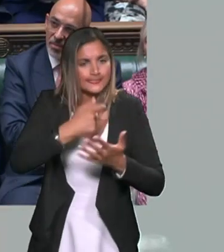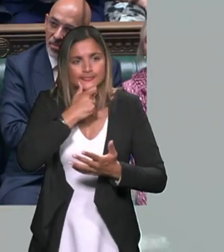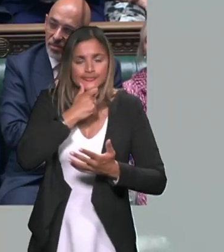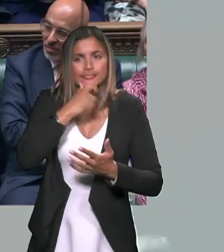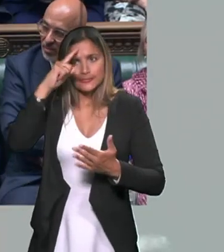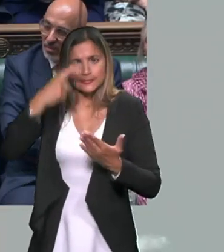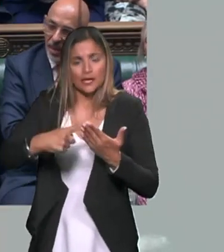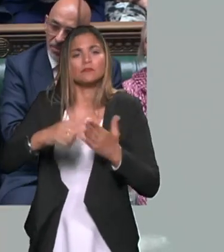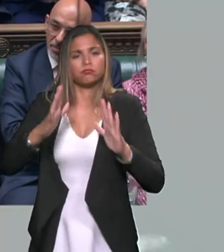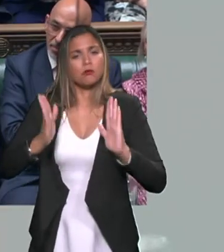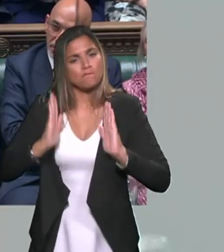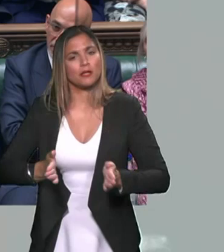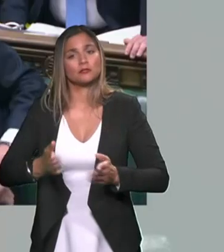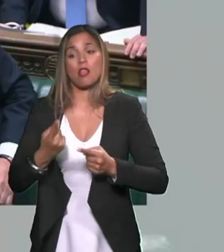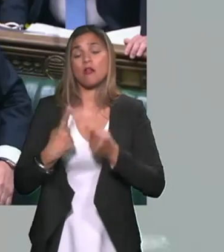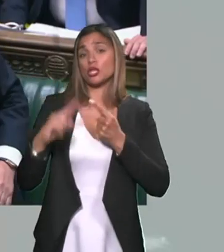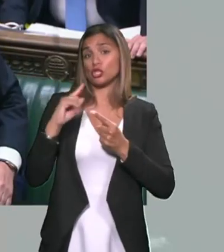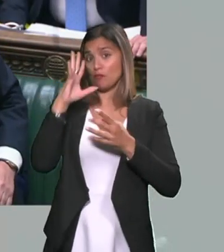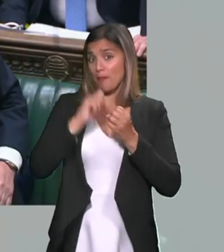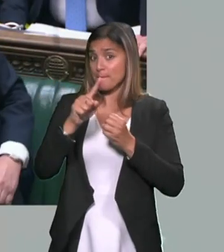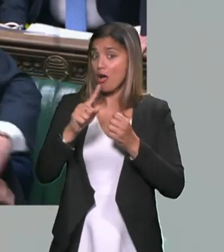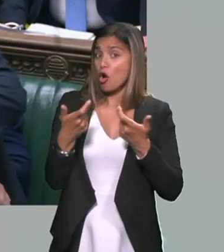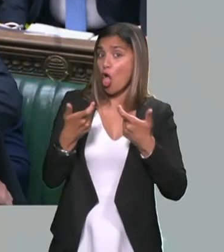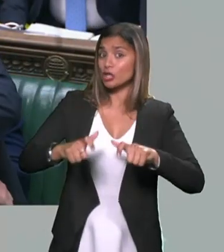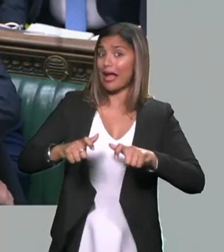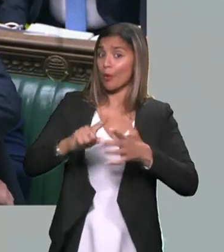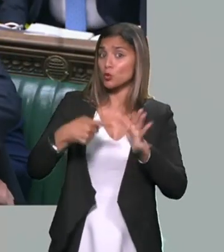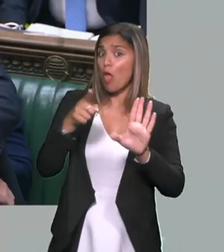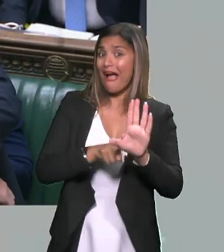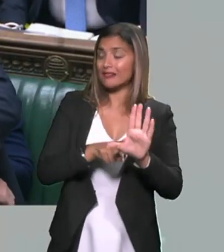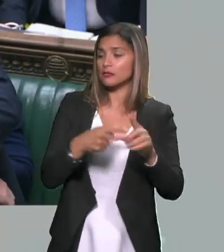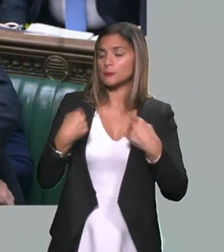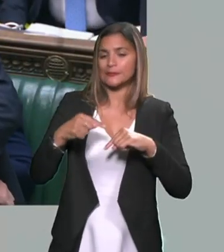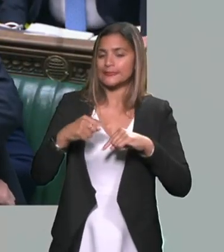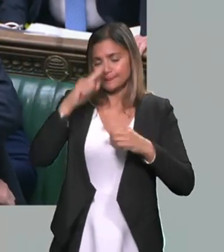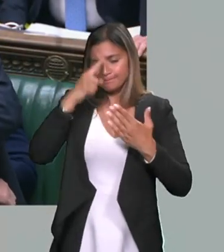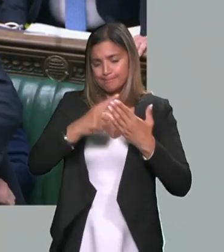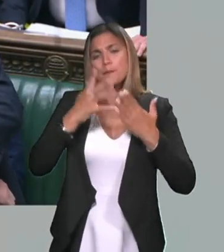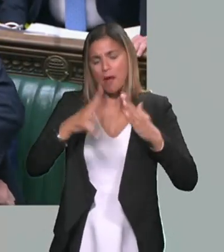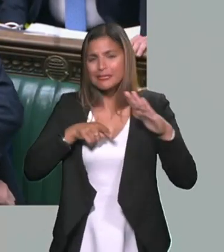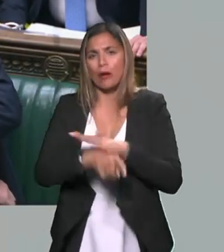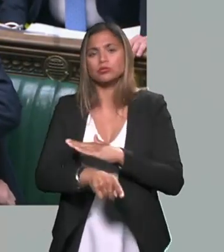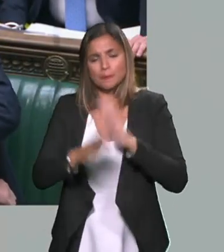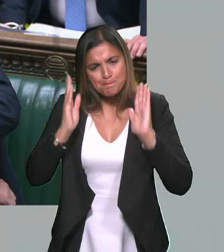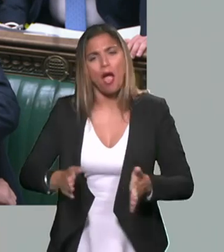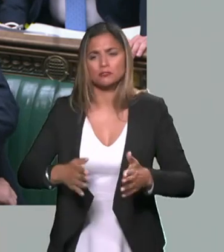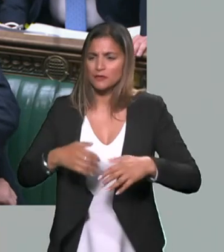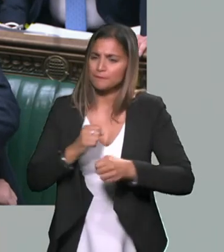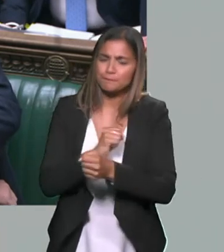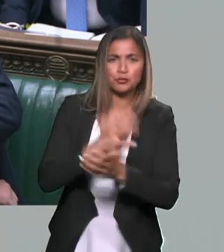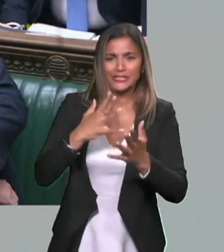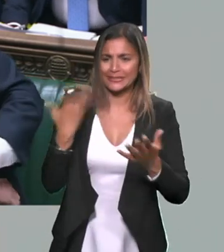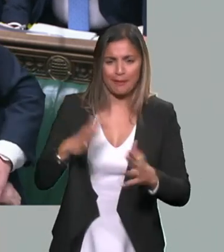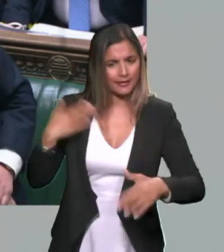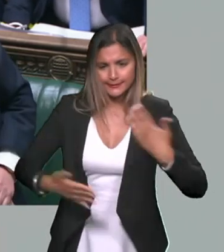the 19th last year, which he said was reckless. Never forget, he said it was reckless. Our economy would not be strong